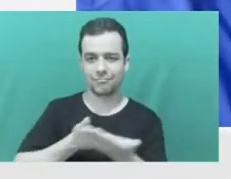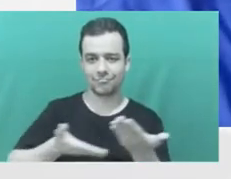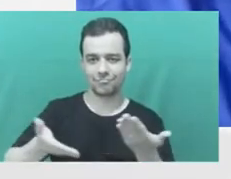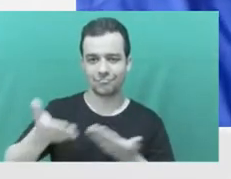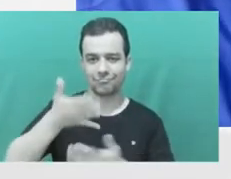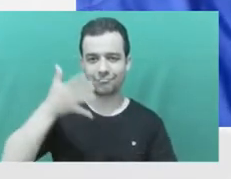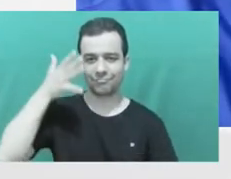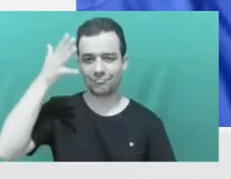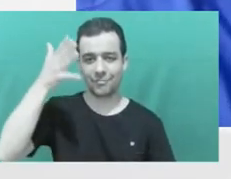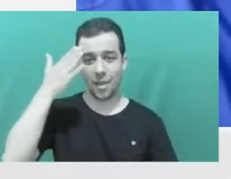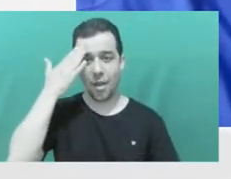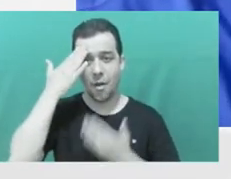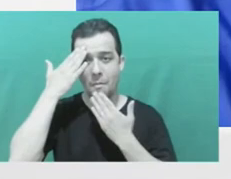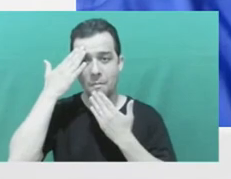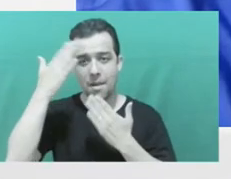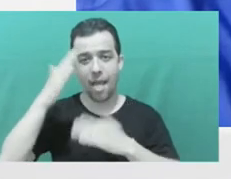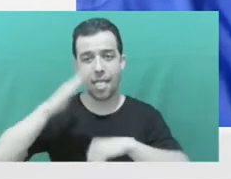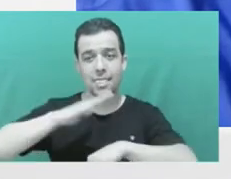Thank you.